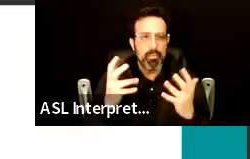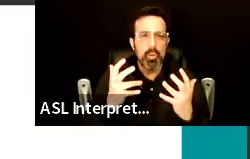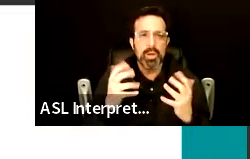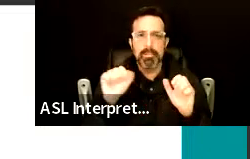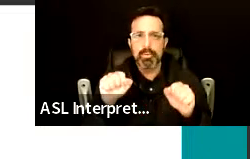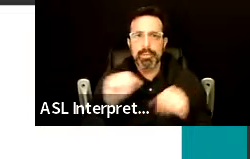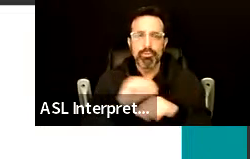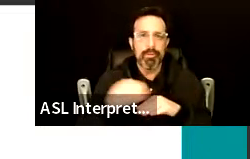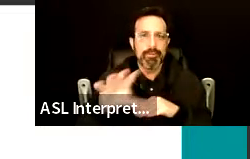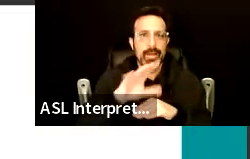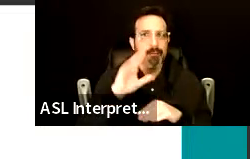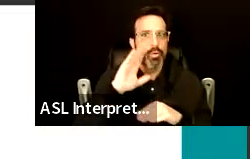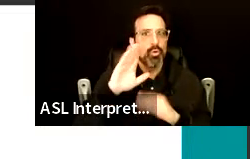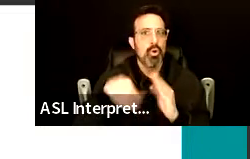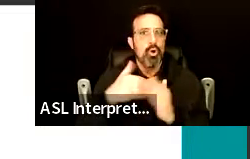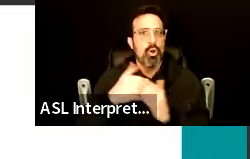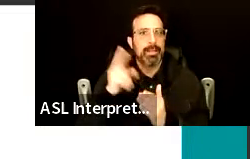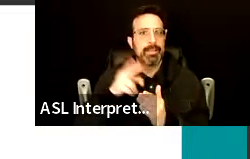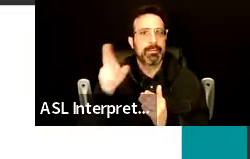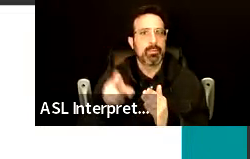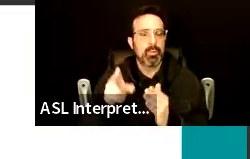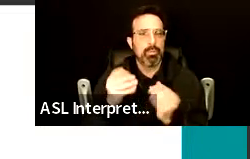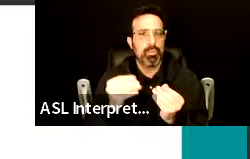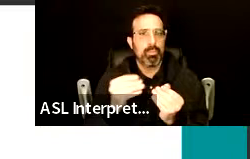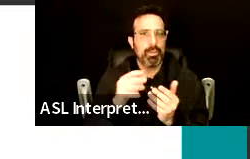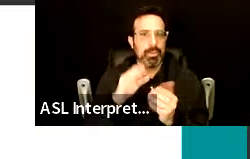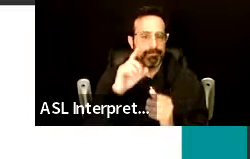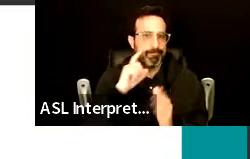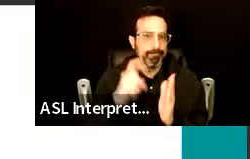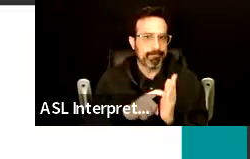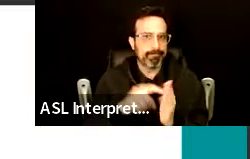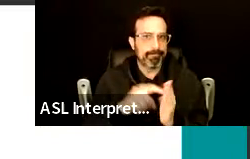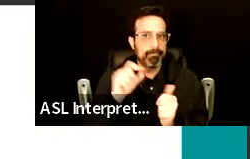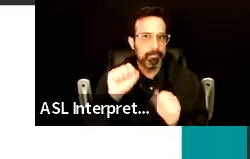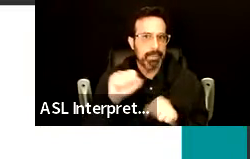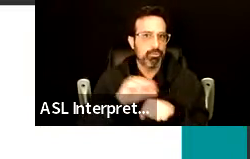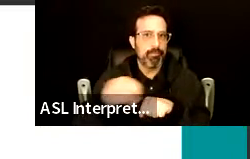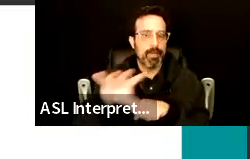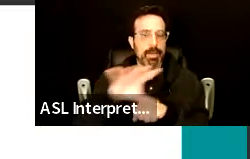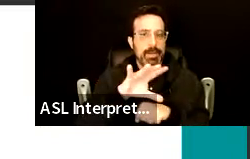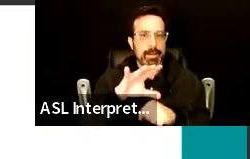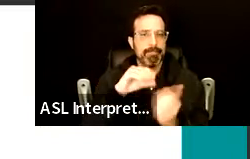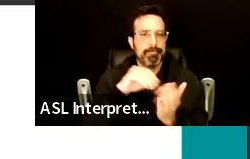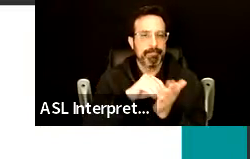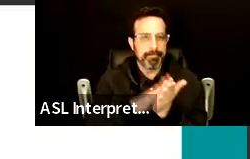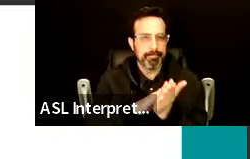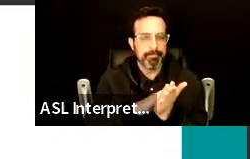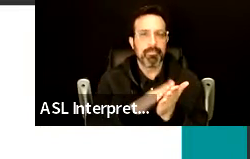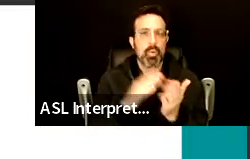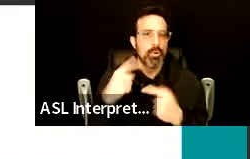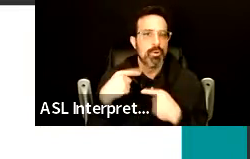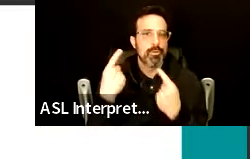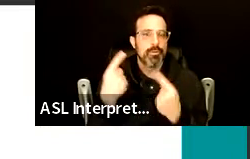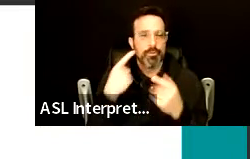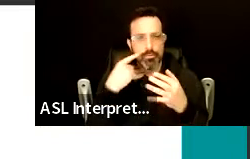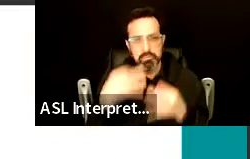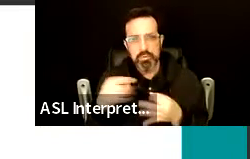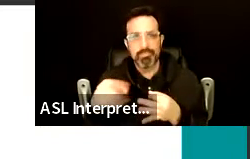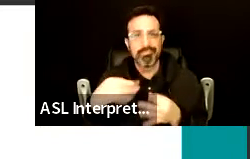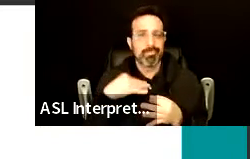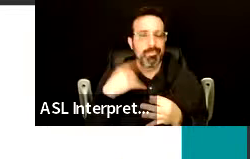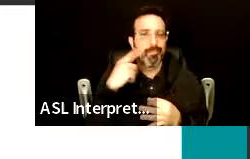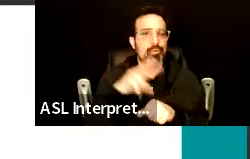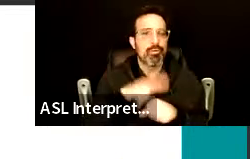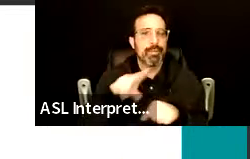on all of those historic properties that were identified within the area of potential effect that are listed in or have been determined eligible for the